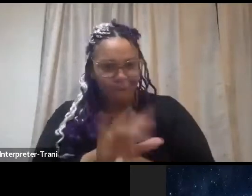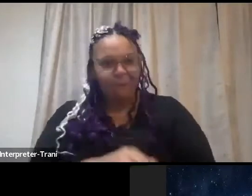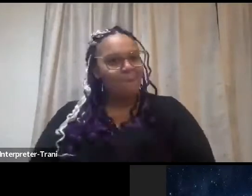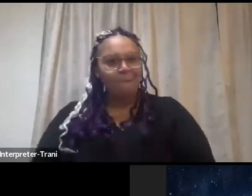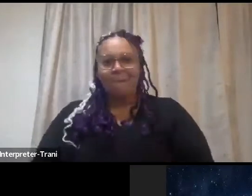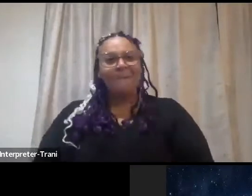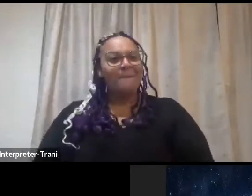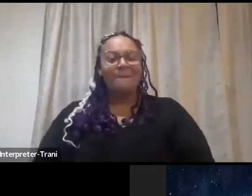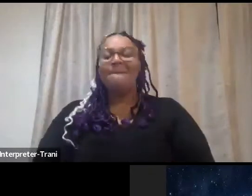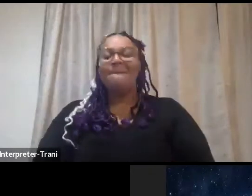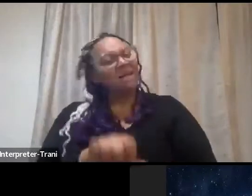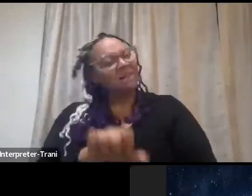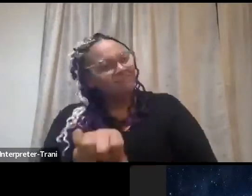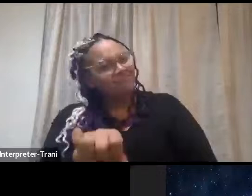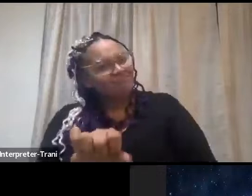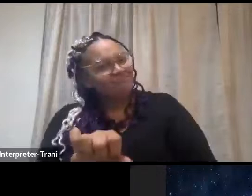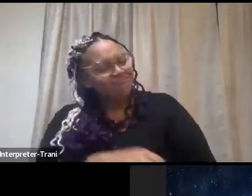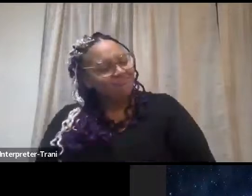Yeah,